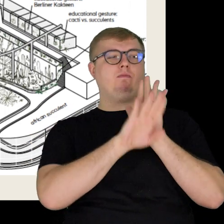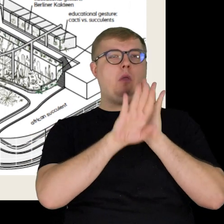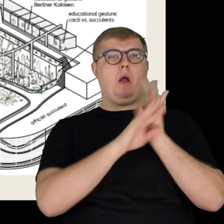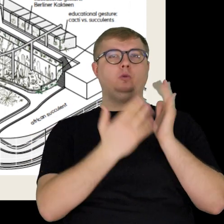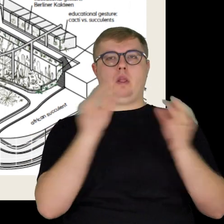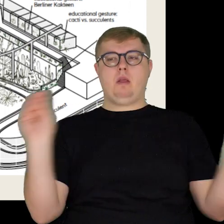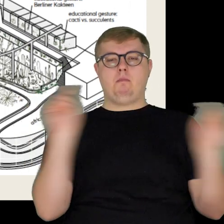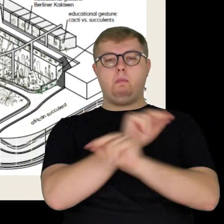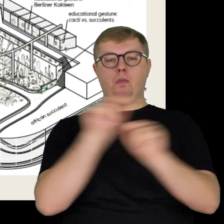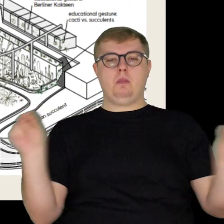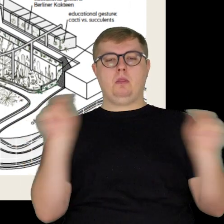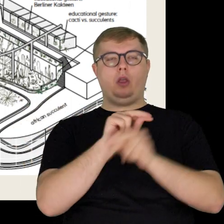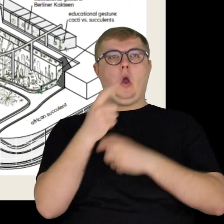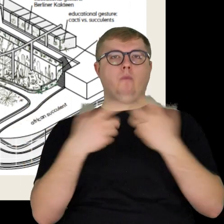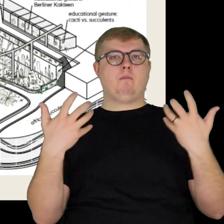point.